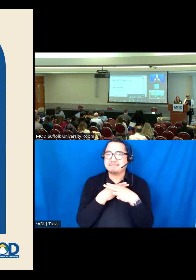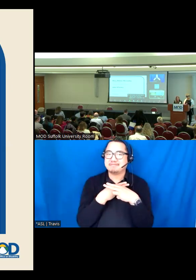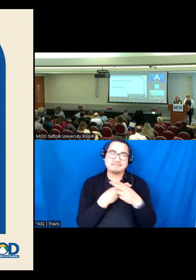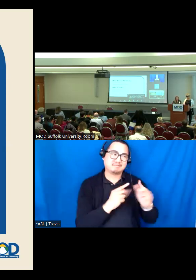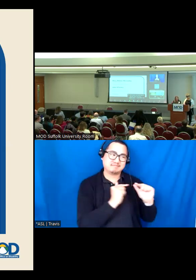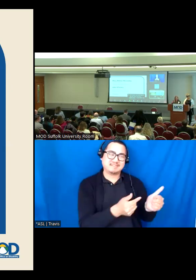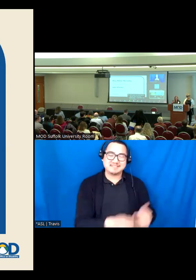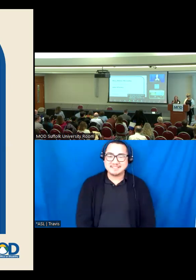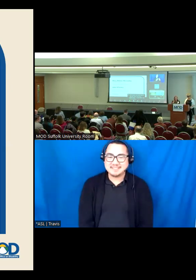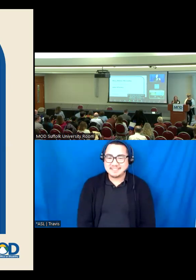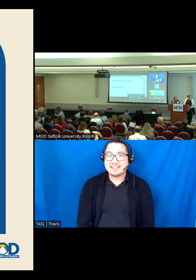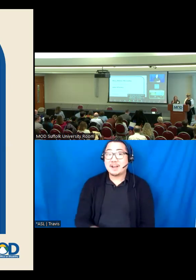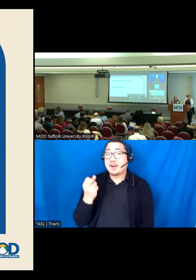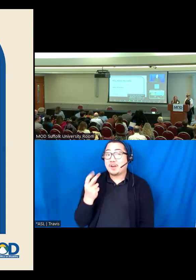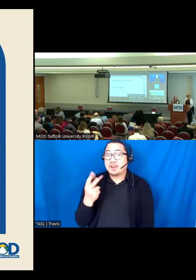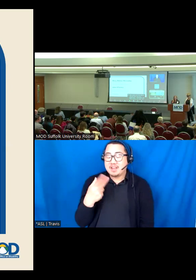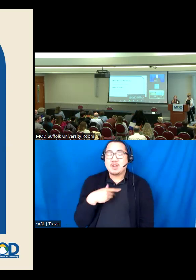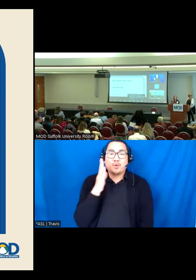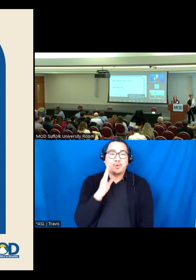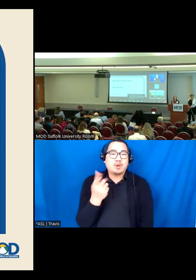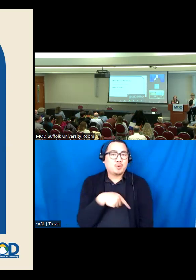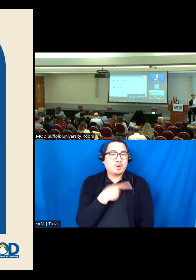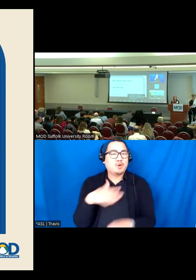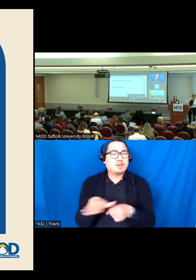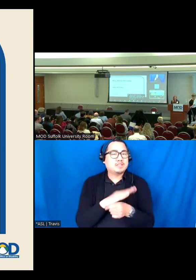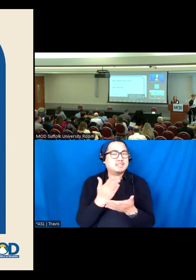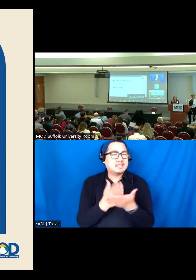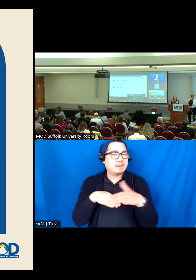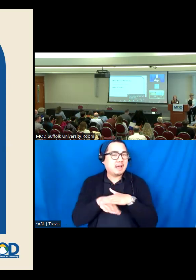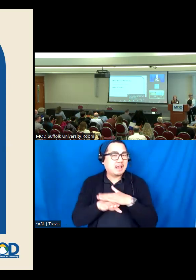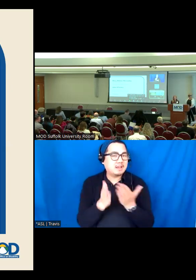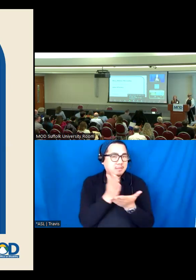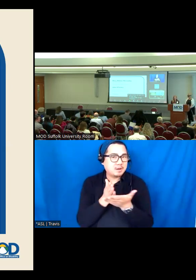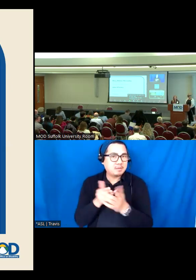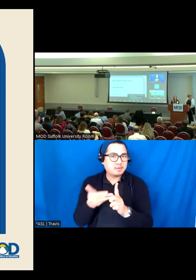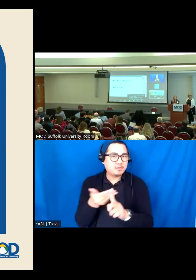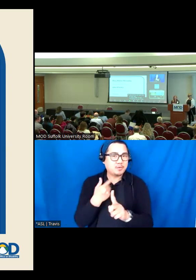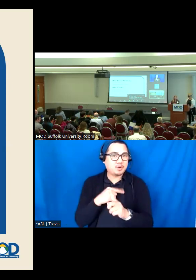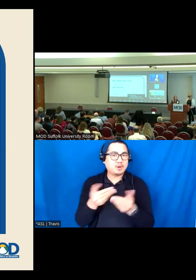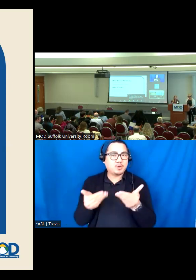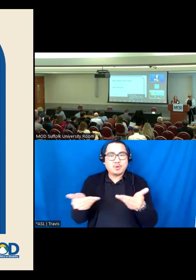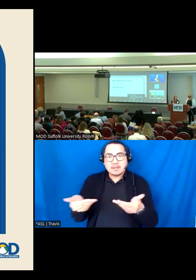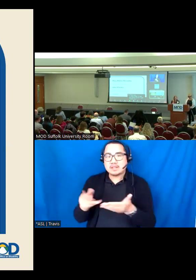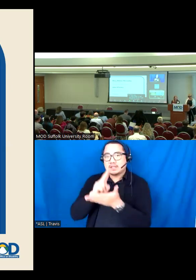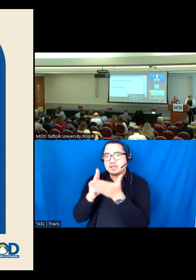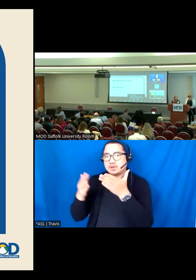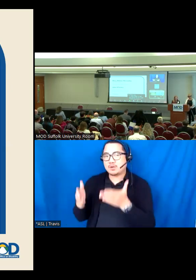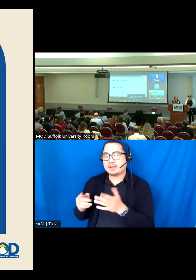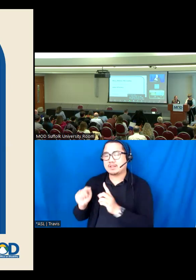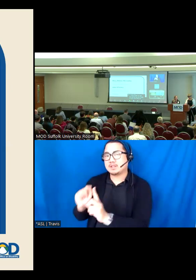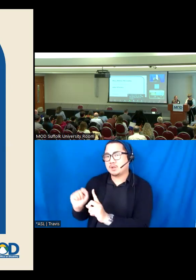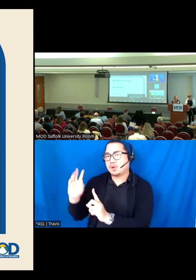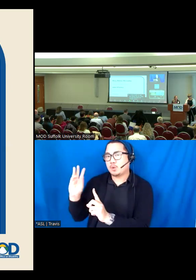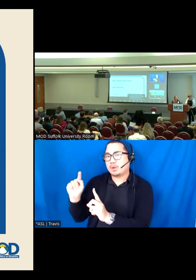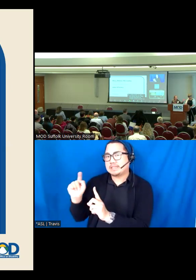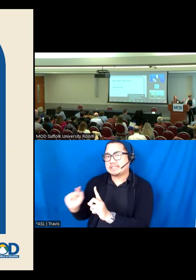Julia. All right, we're going to go over a couple of access notes just before we introduce Secretary Gorzkowicz.